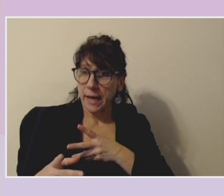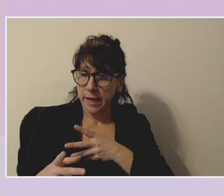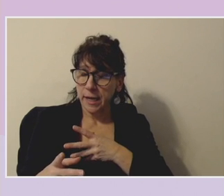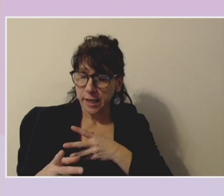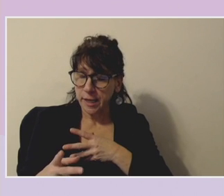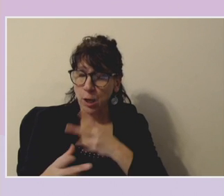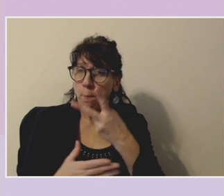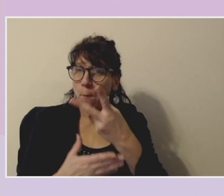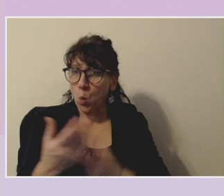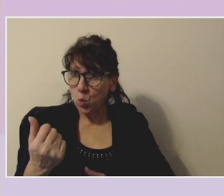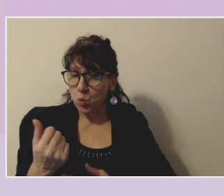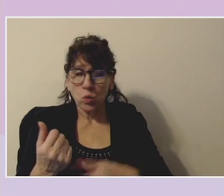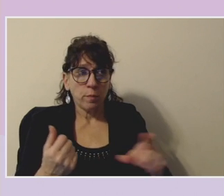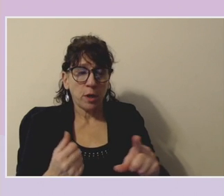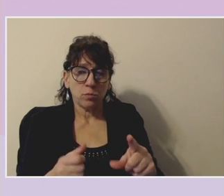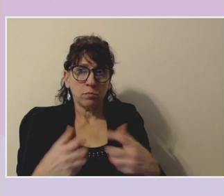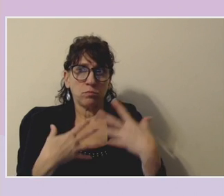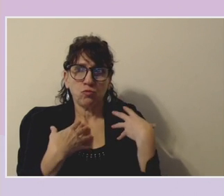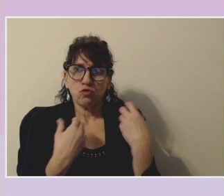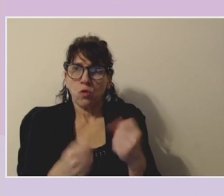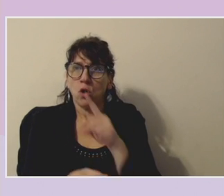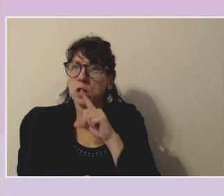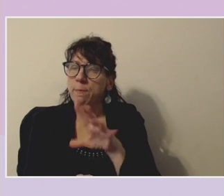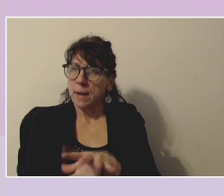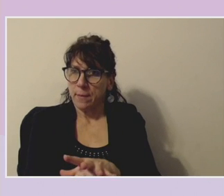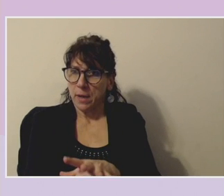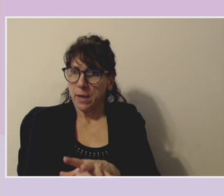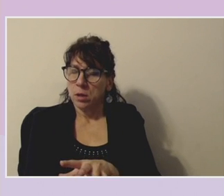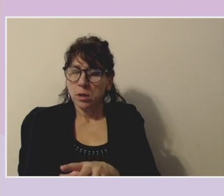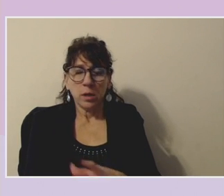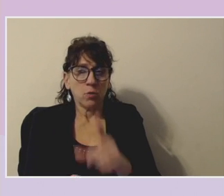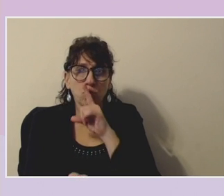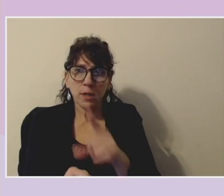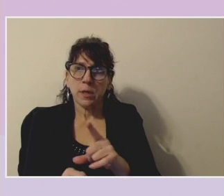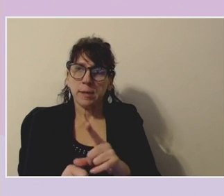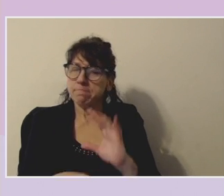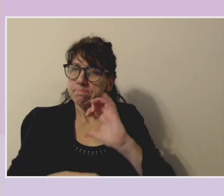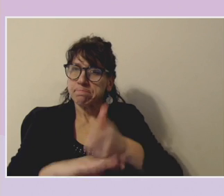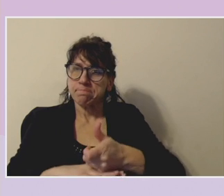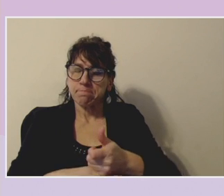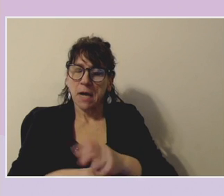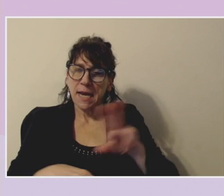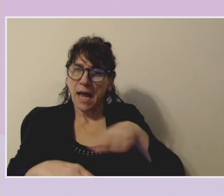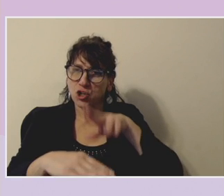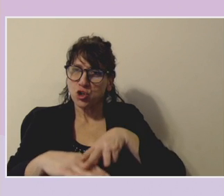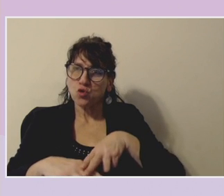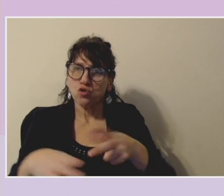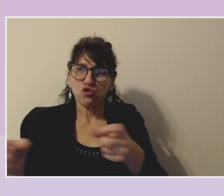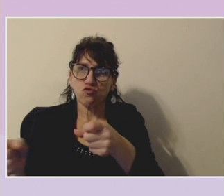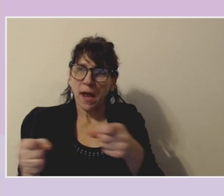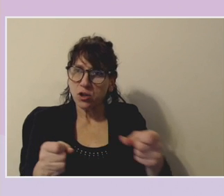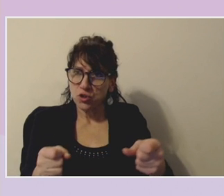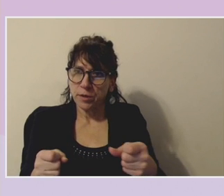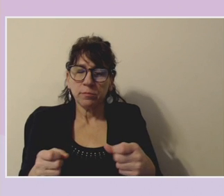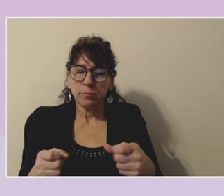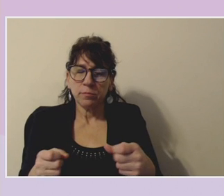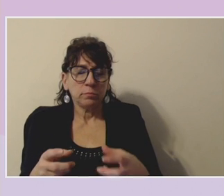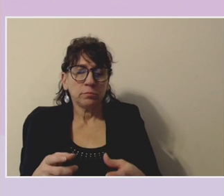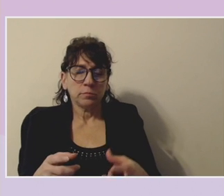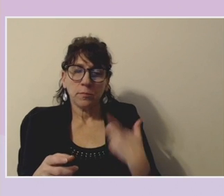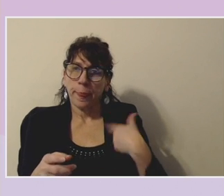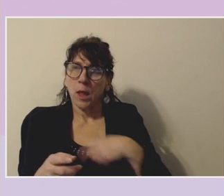made a very strong commitment to really building out a national strategy in which we